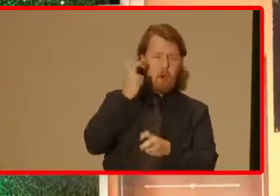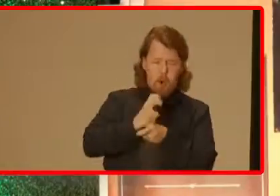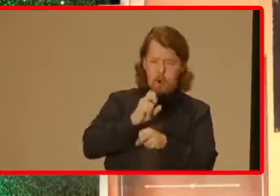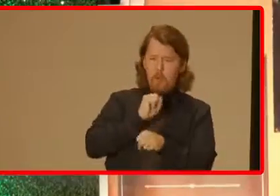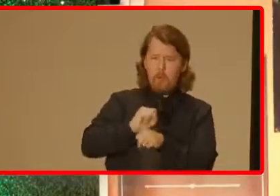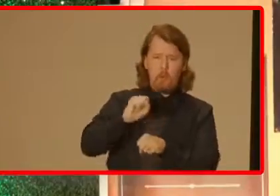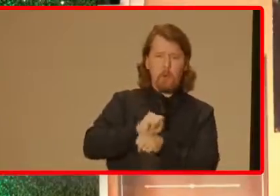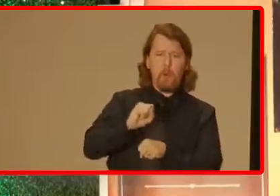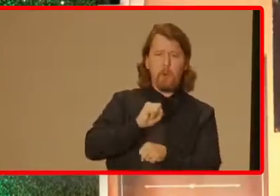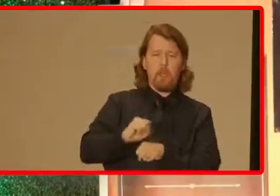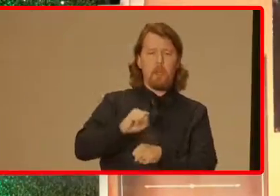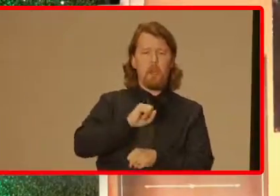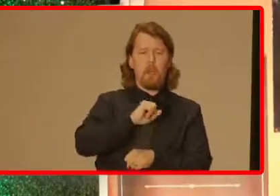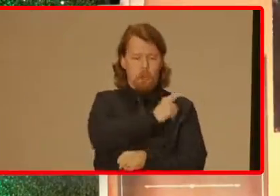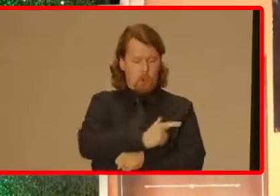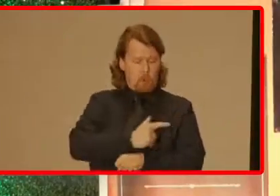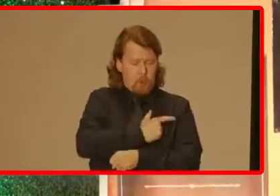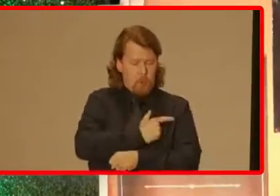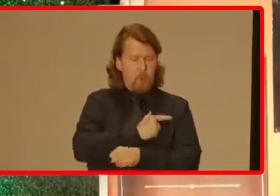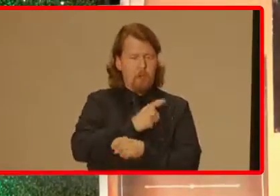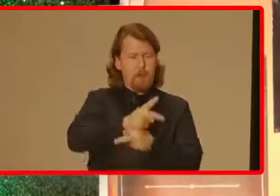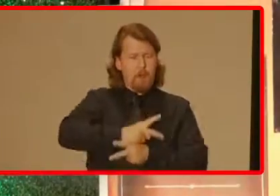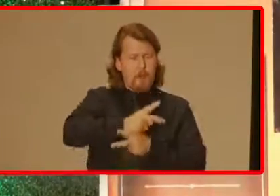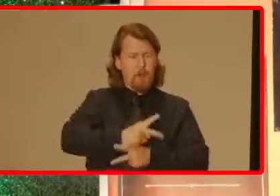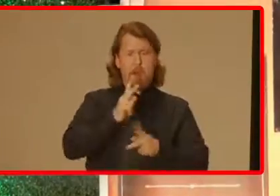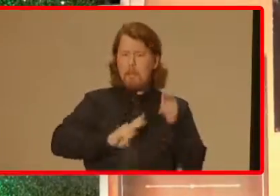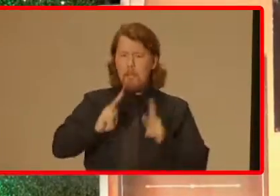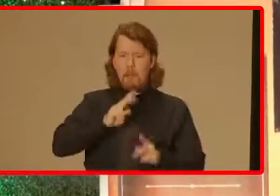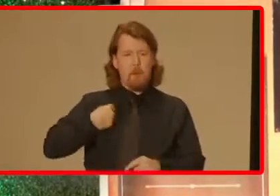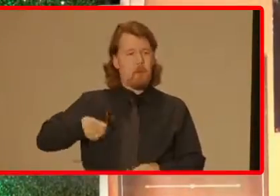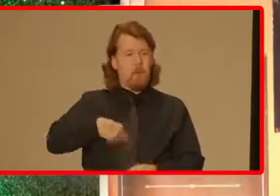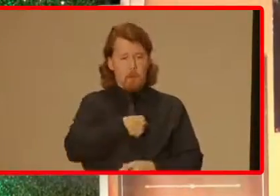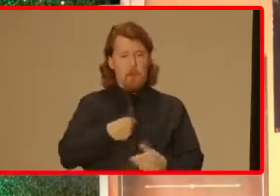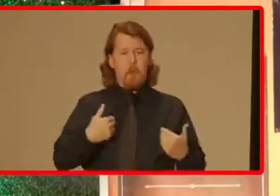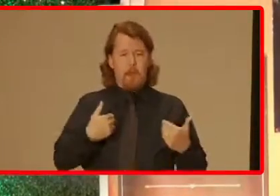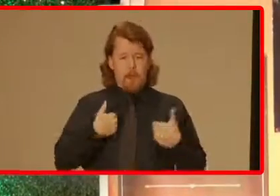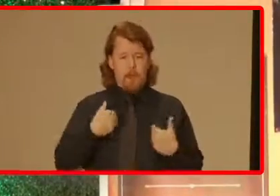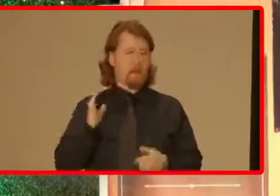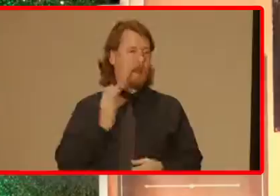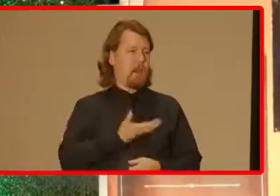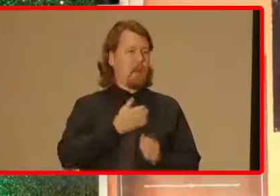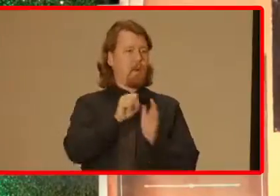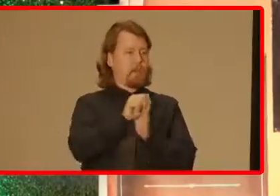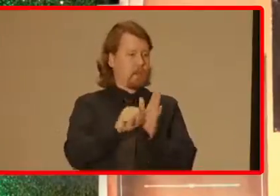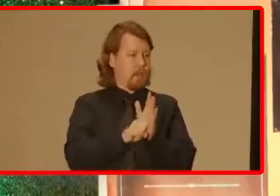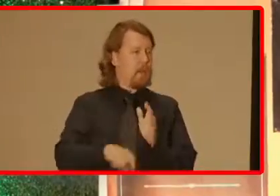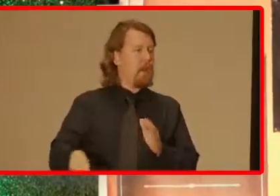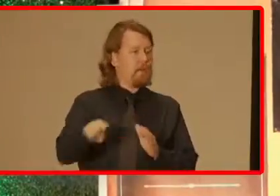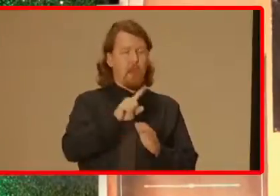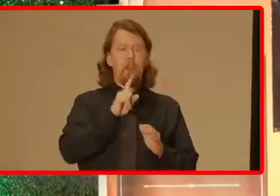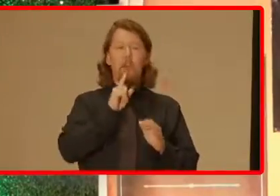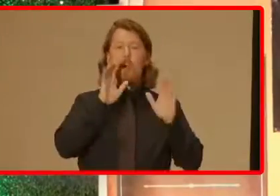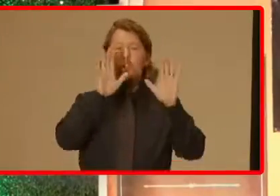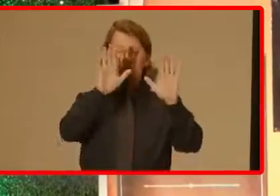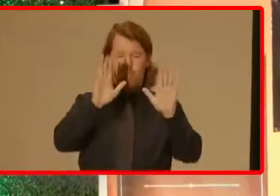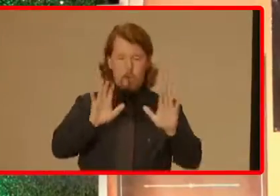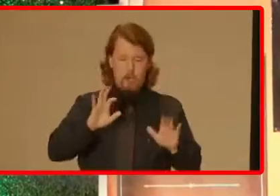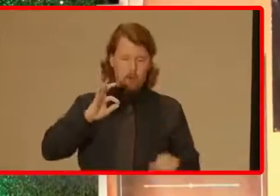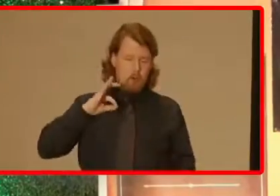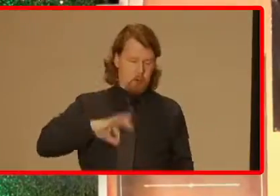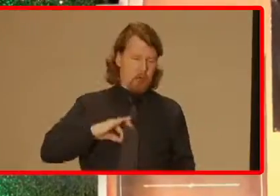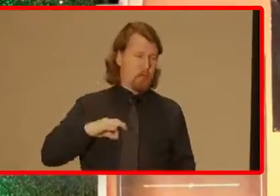hardworking, loyal, and caring people we have in our state. And they are a great credit to these